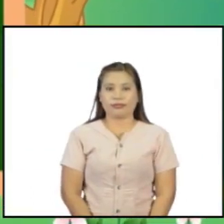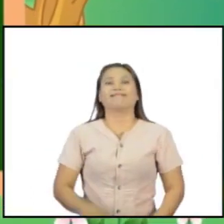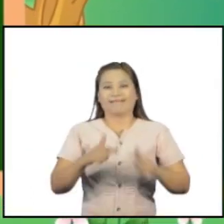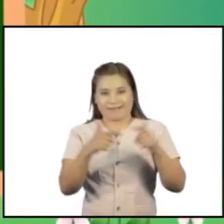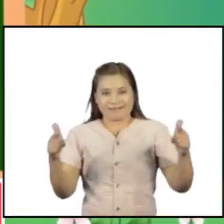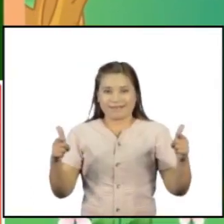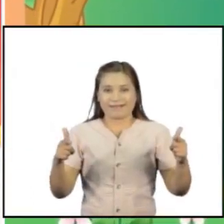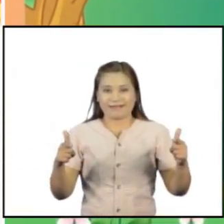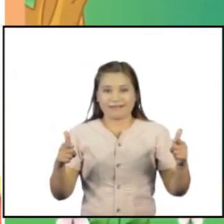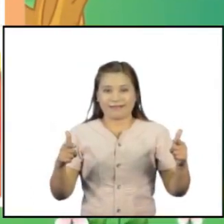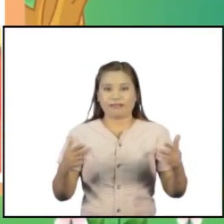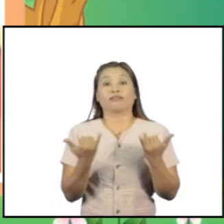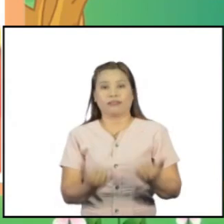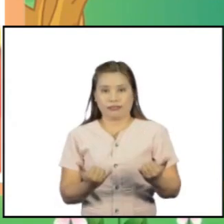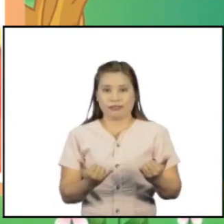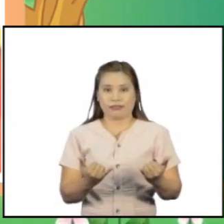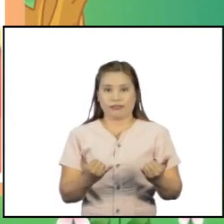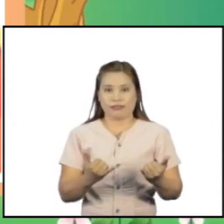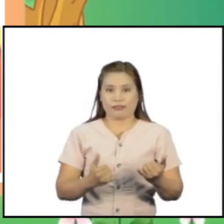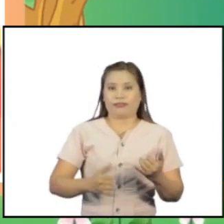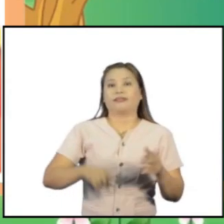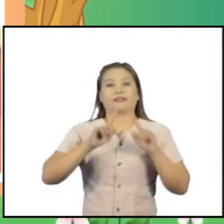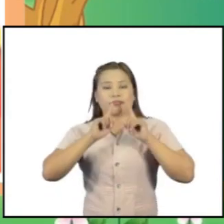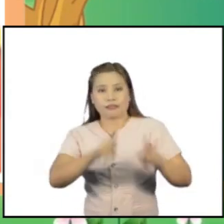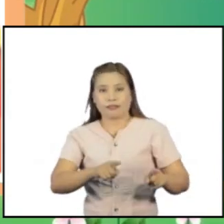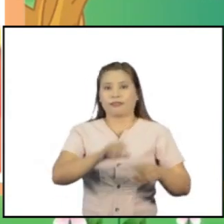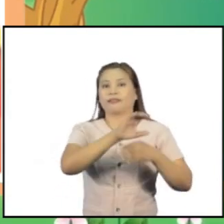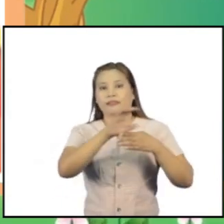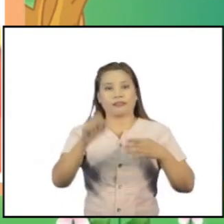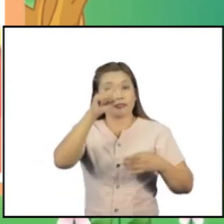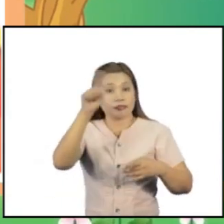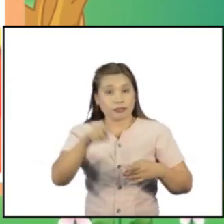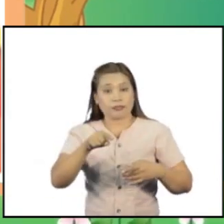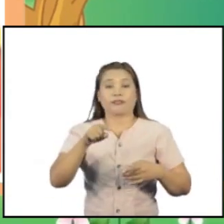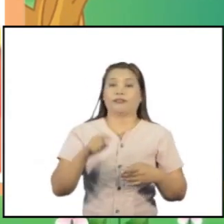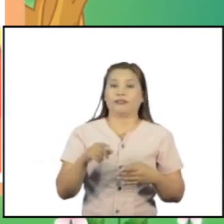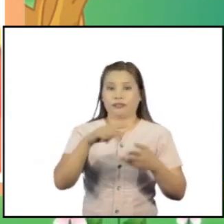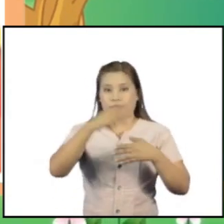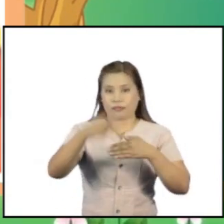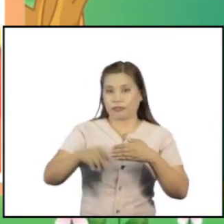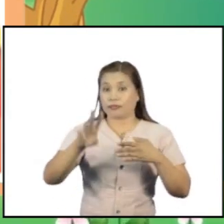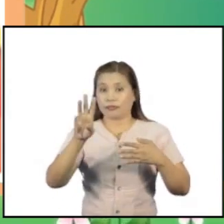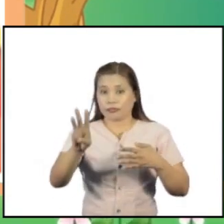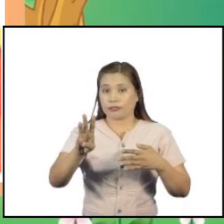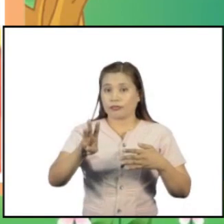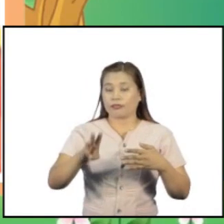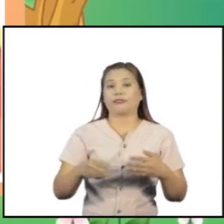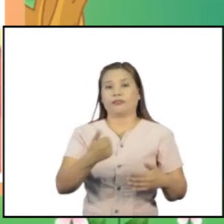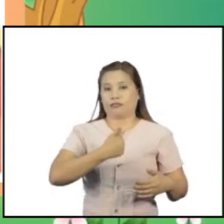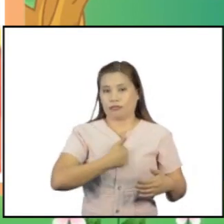That's great! Now, let us answer the comprehensive questions on page 6 of